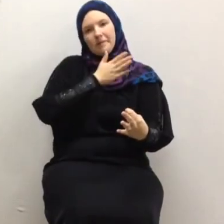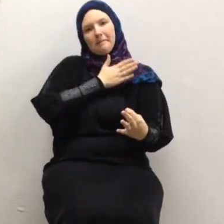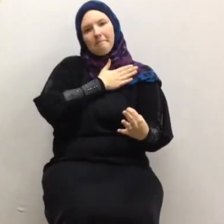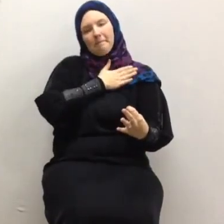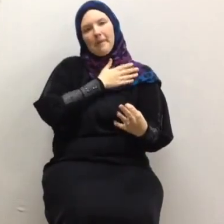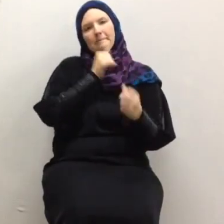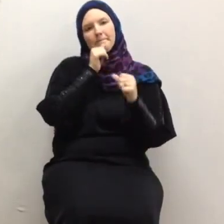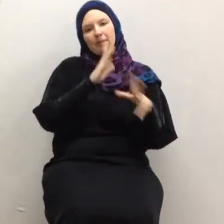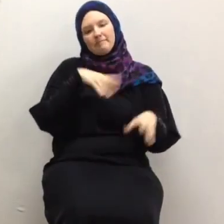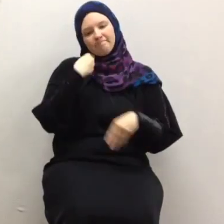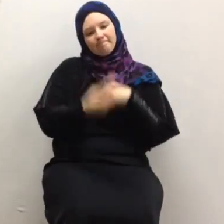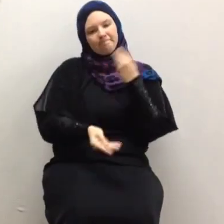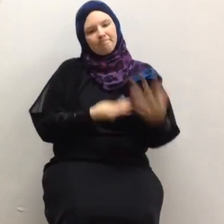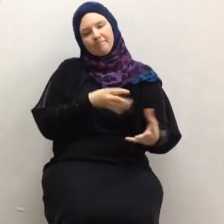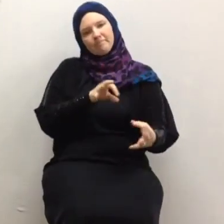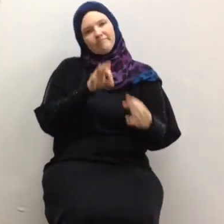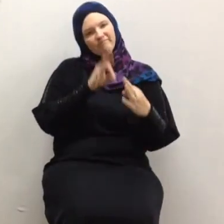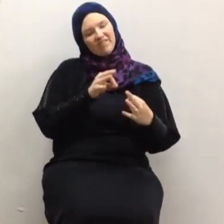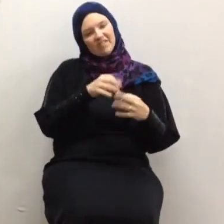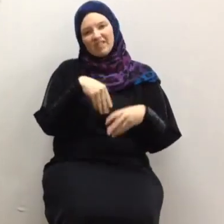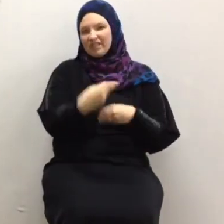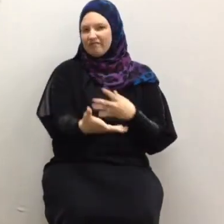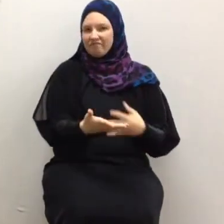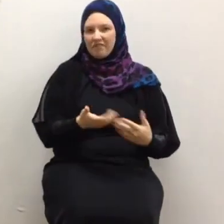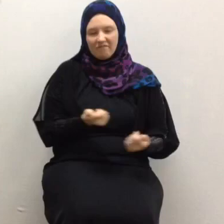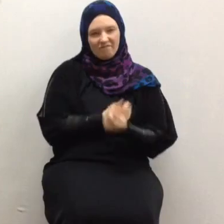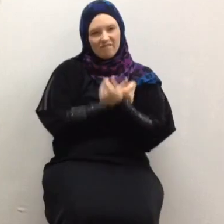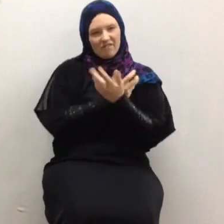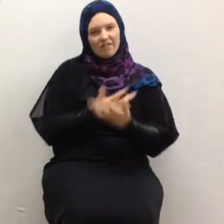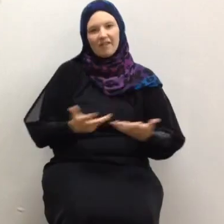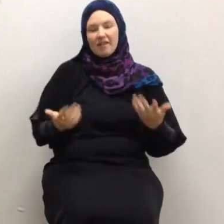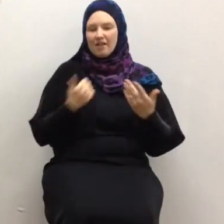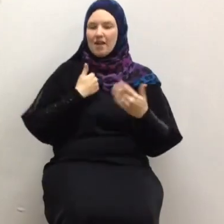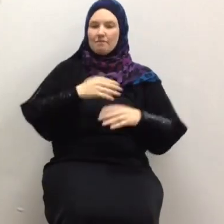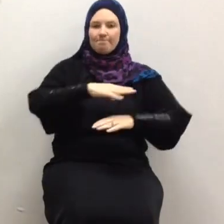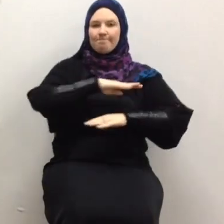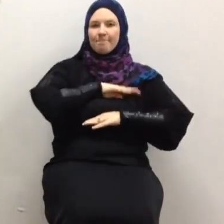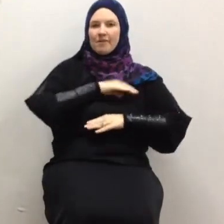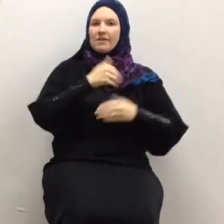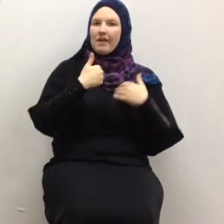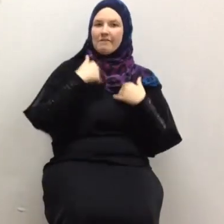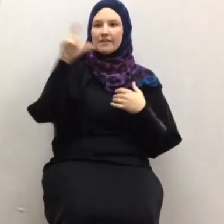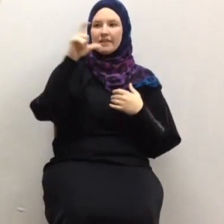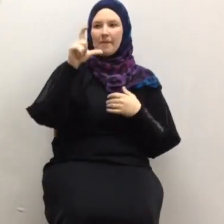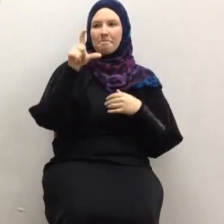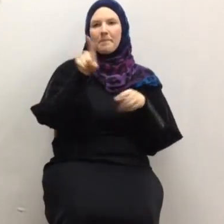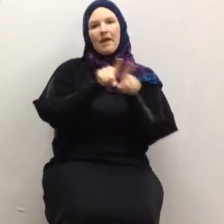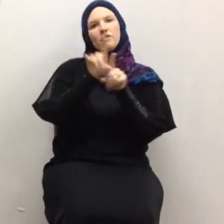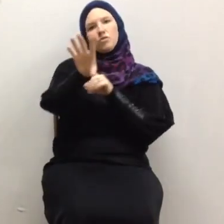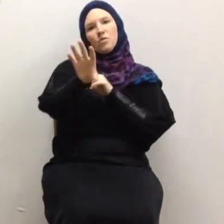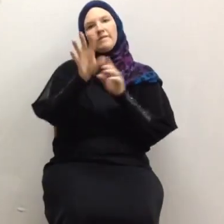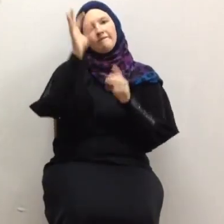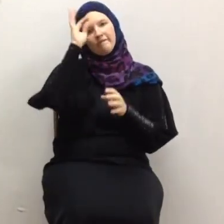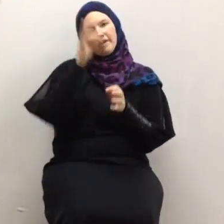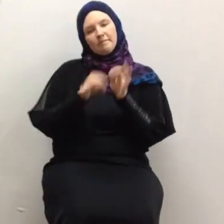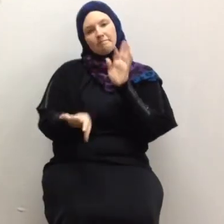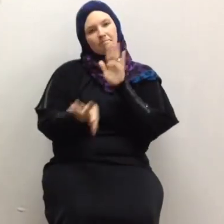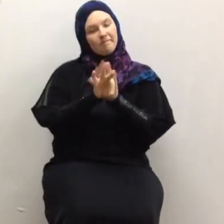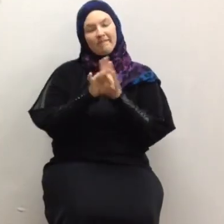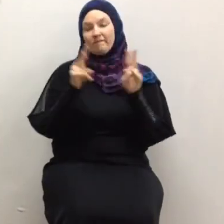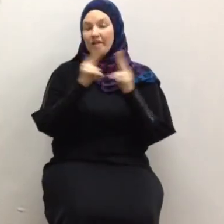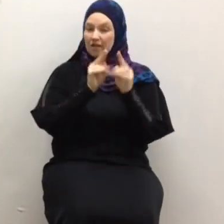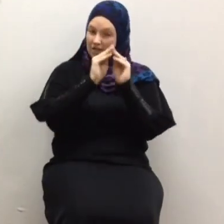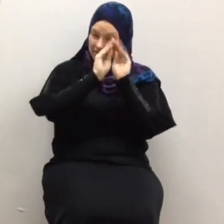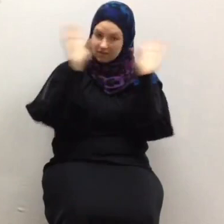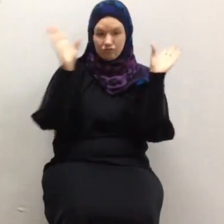you, and I am pleased to have Islam as your faith. Very clear, straightforward